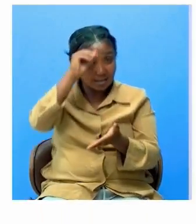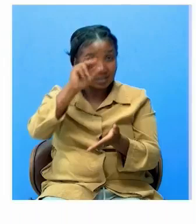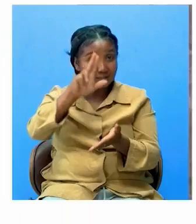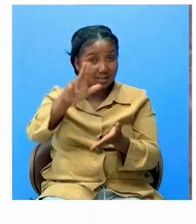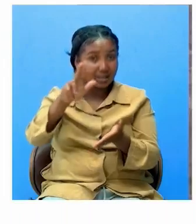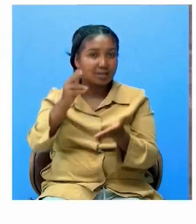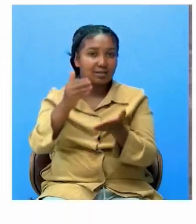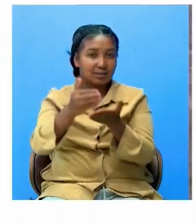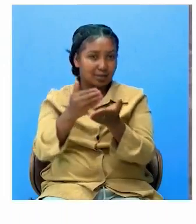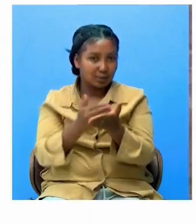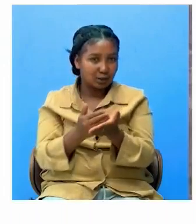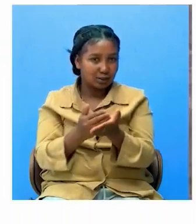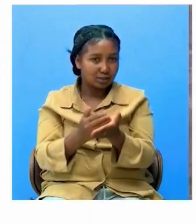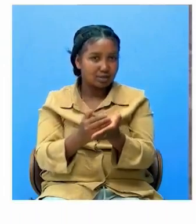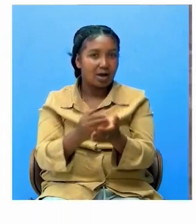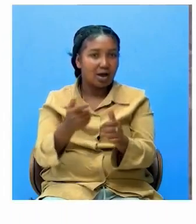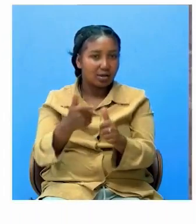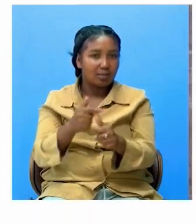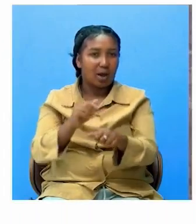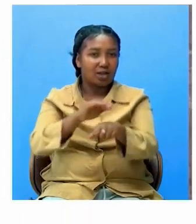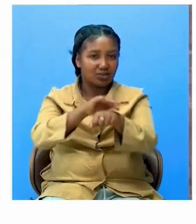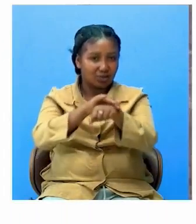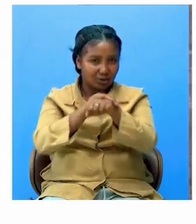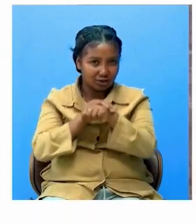subjects: English,